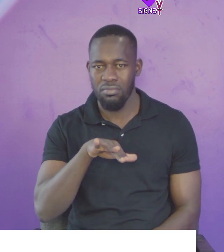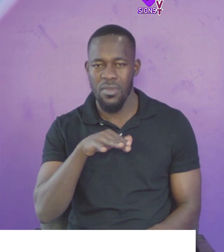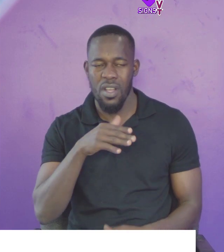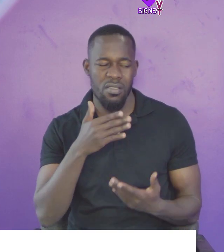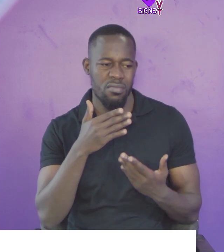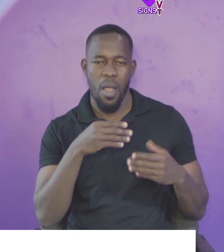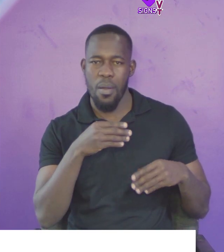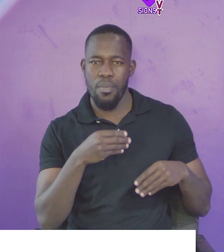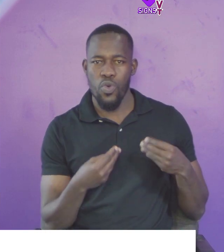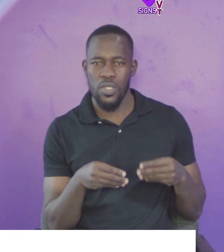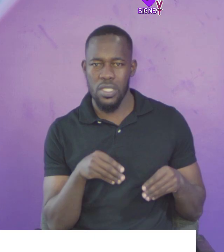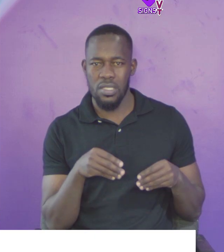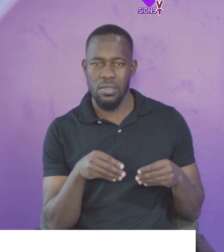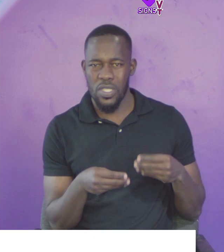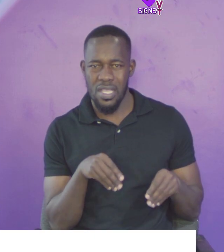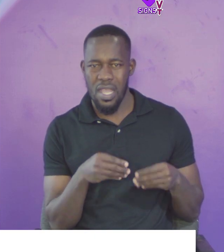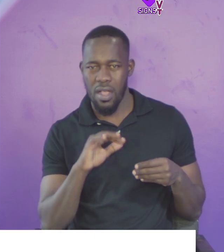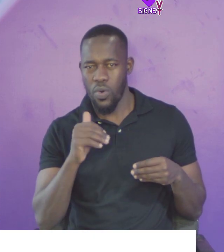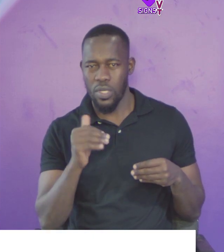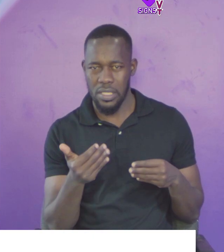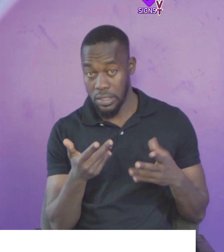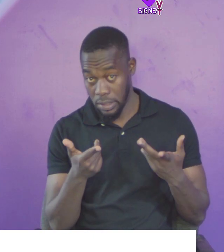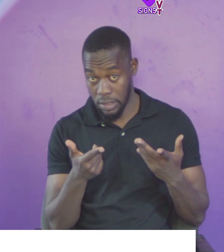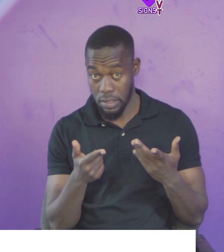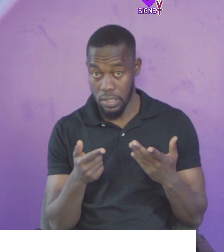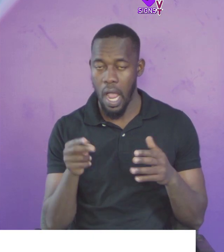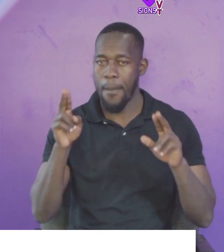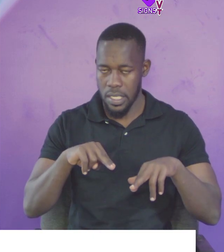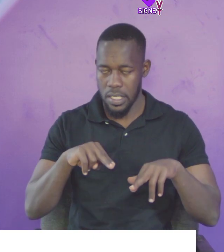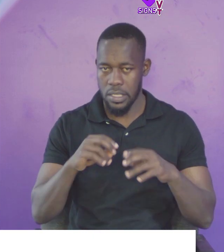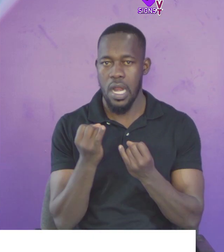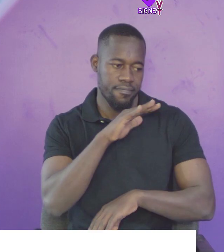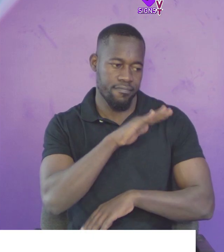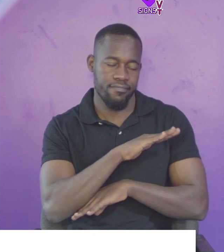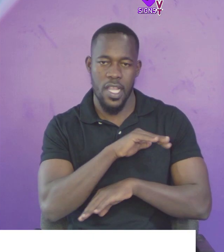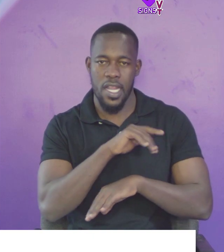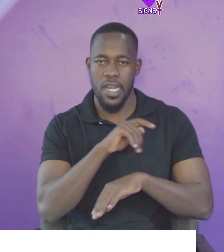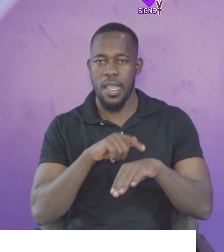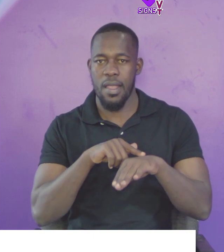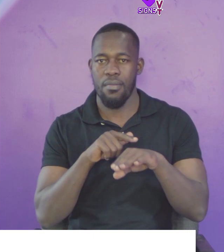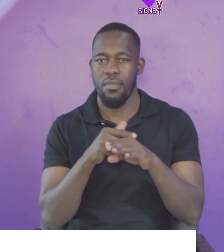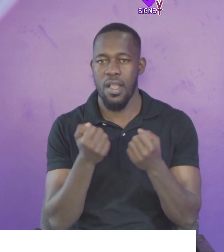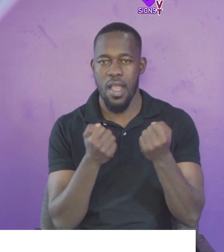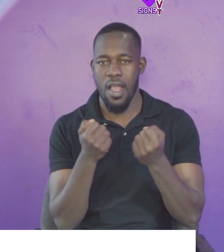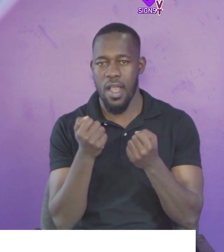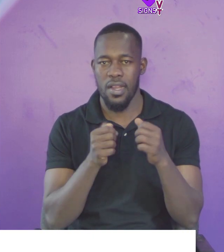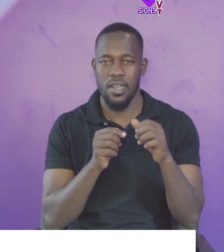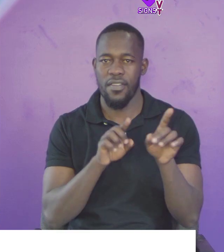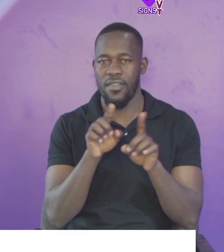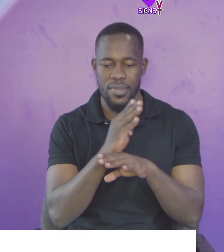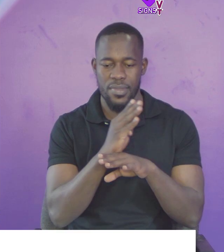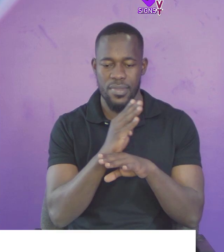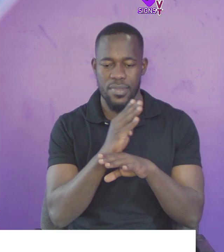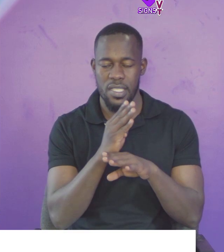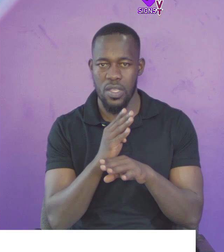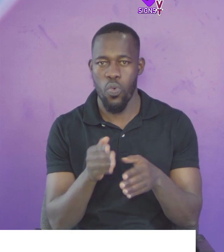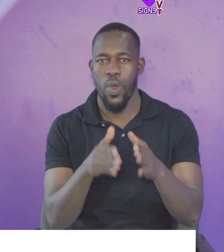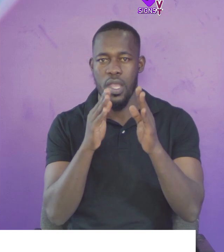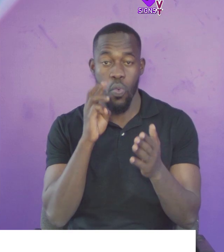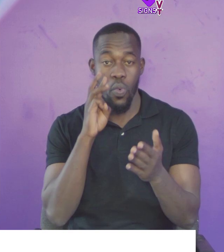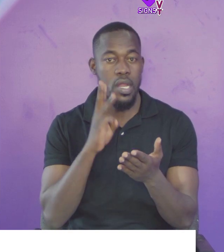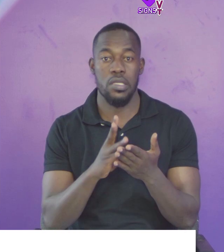occurred on Saturday evening as the vehicle was traveling along a busy village route. Witnesses said